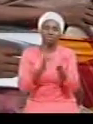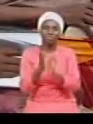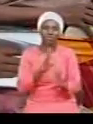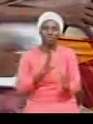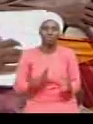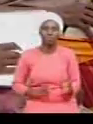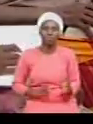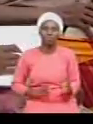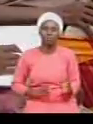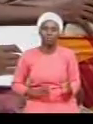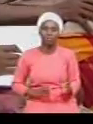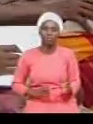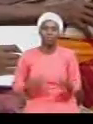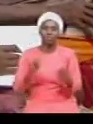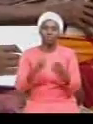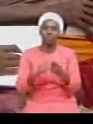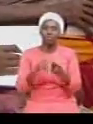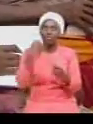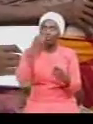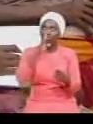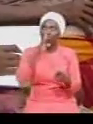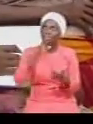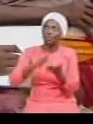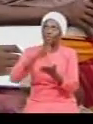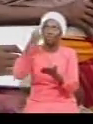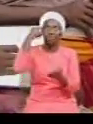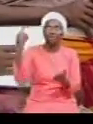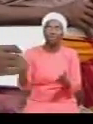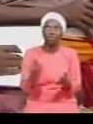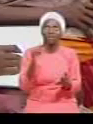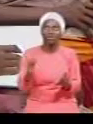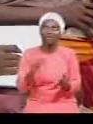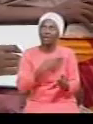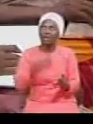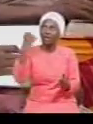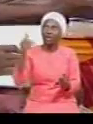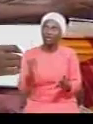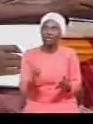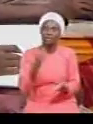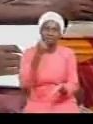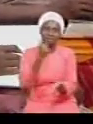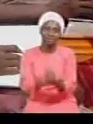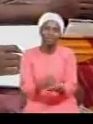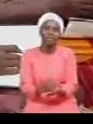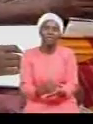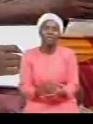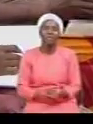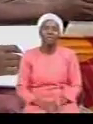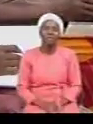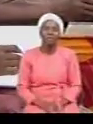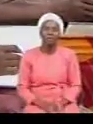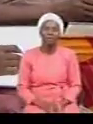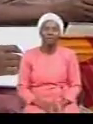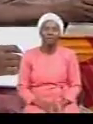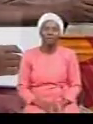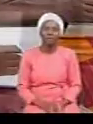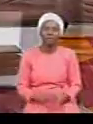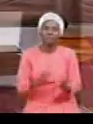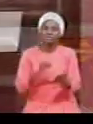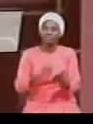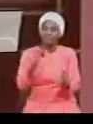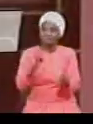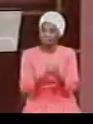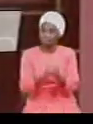Jesus Christ, to whom be glory forever and ever. Amen. Amen. It is